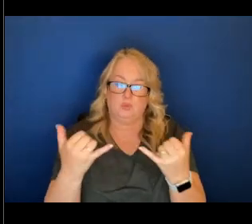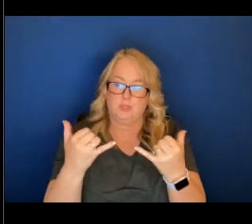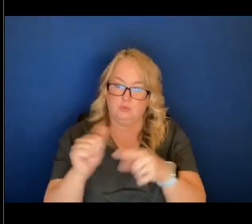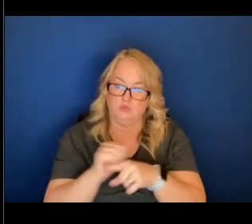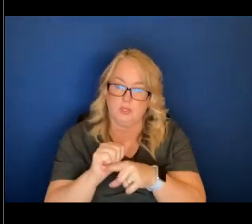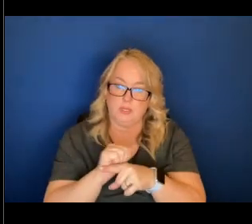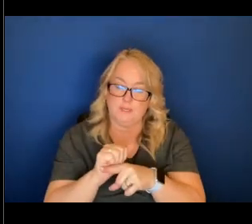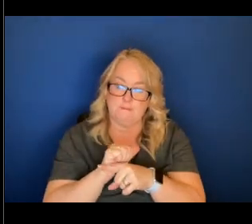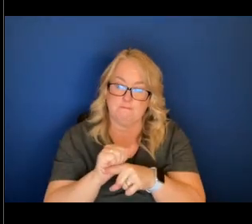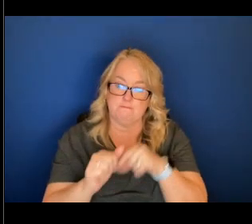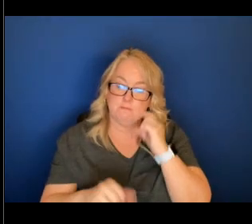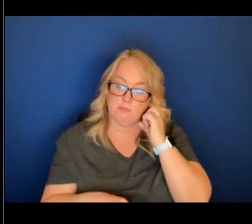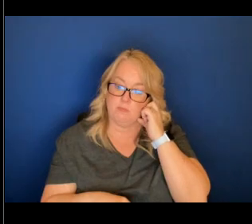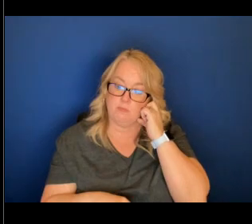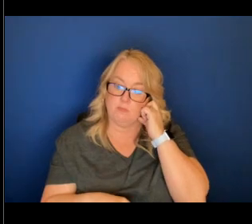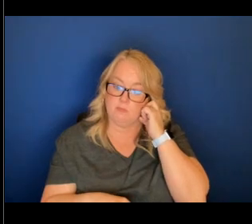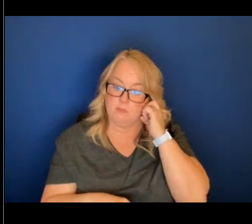training.